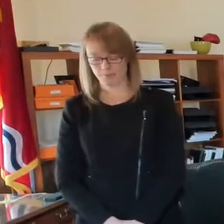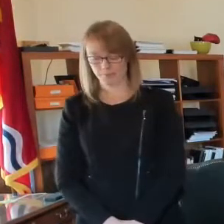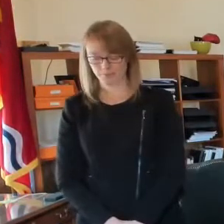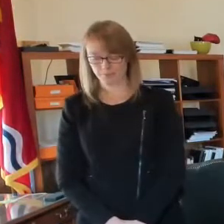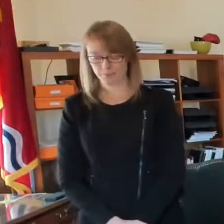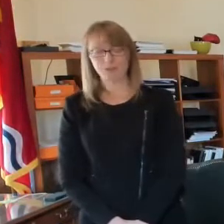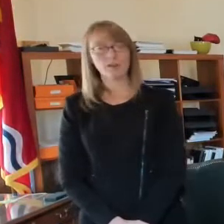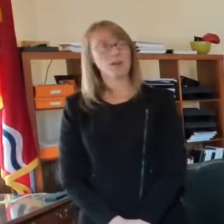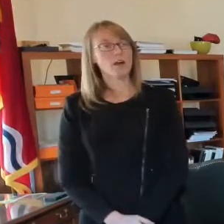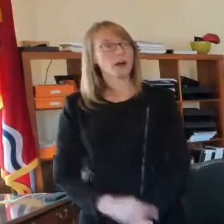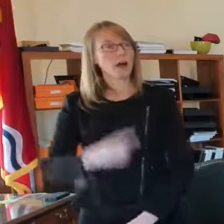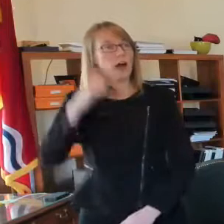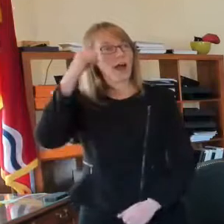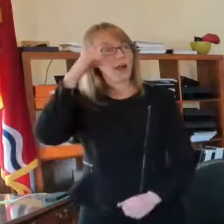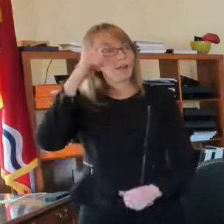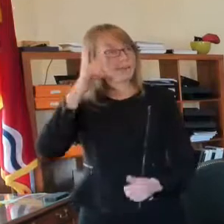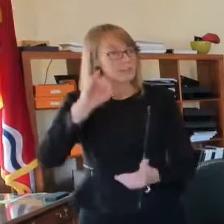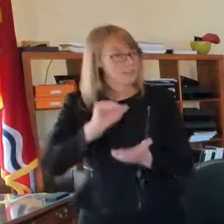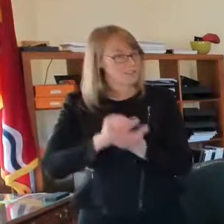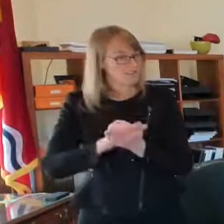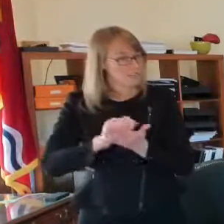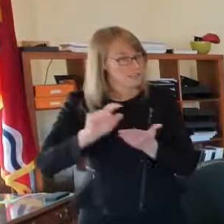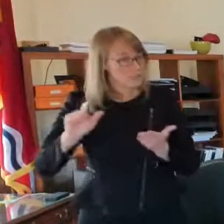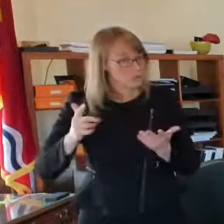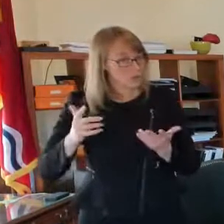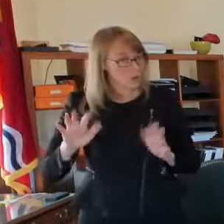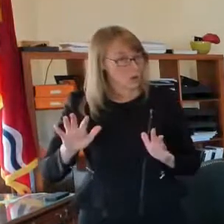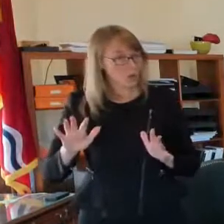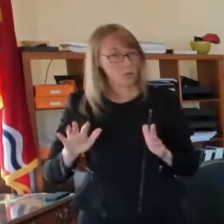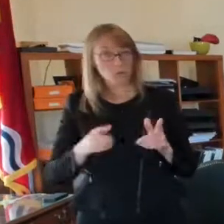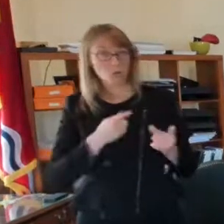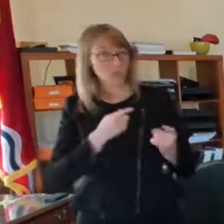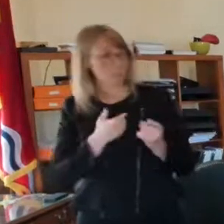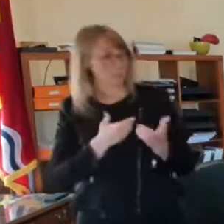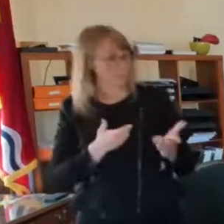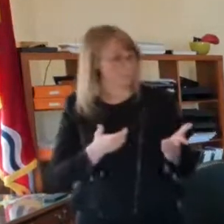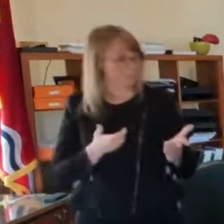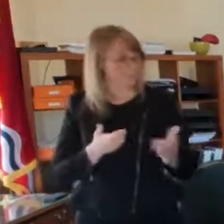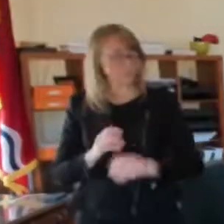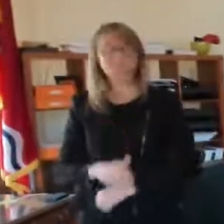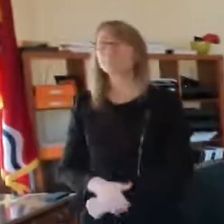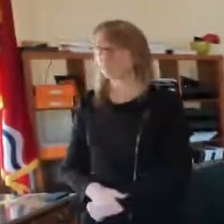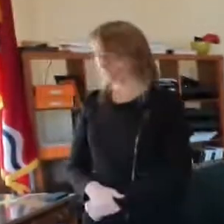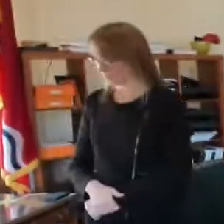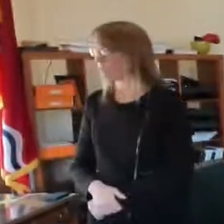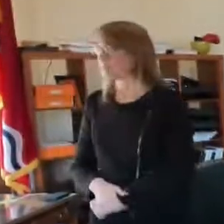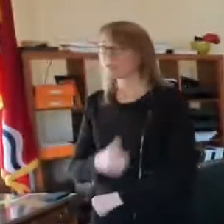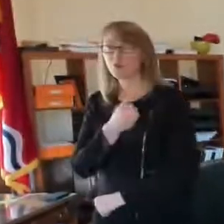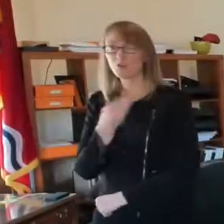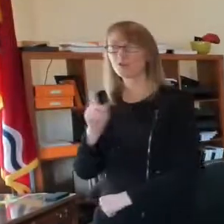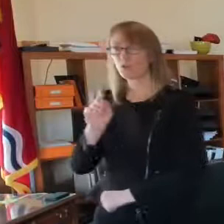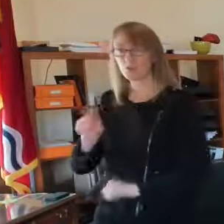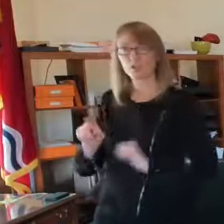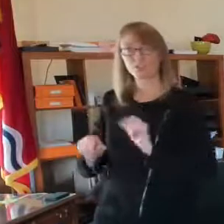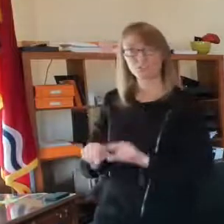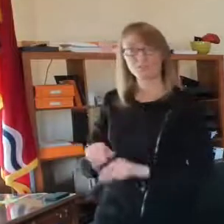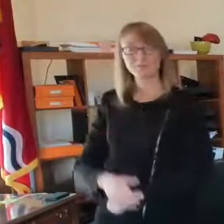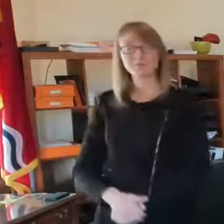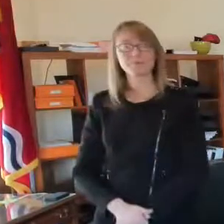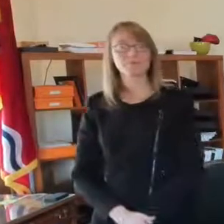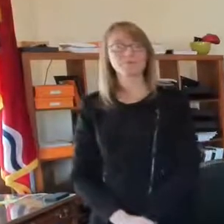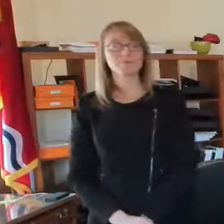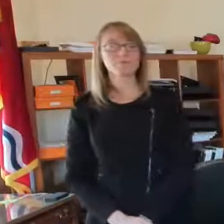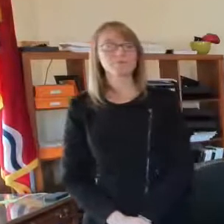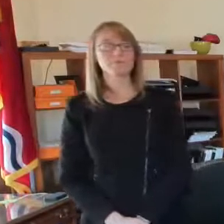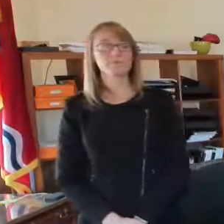I think that's all I have. Do we have questions? A couple of questions come in today. So one